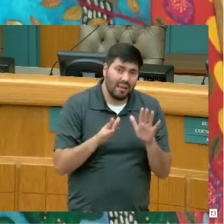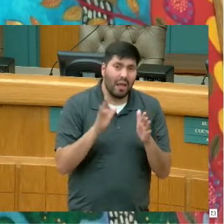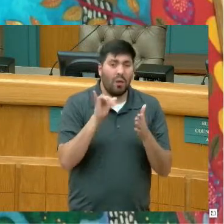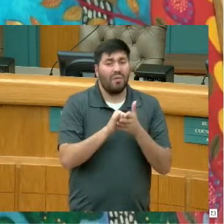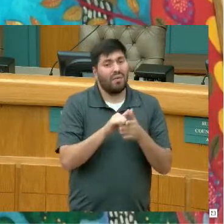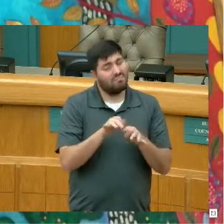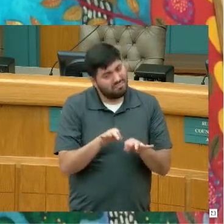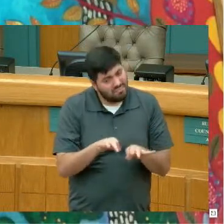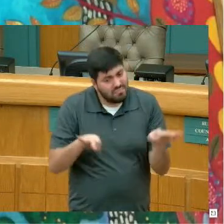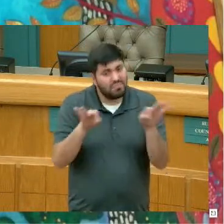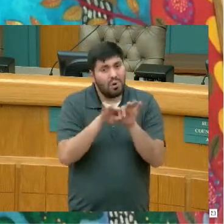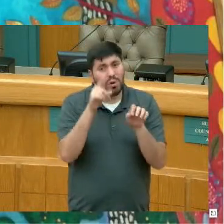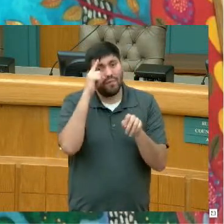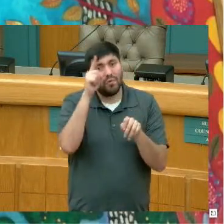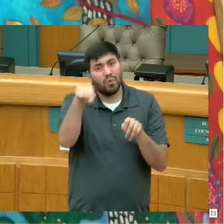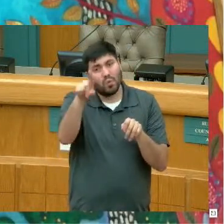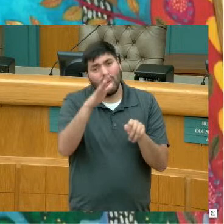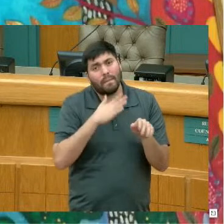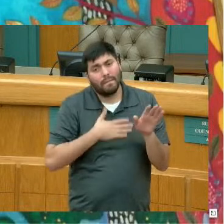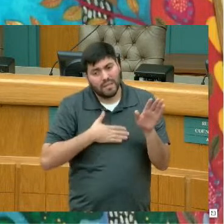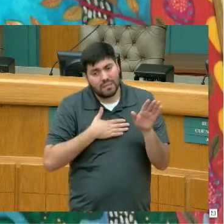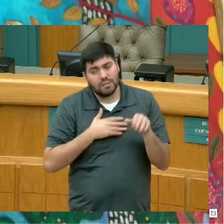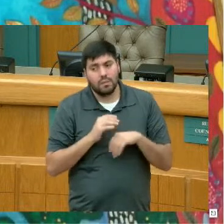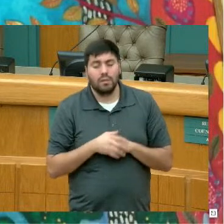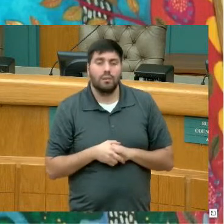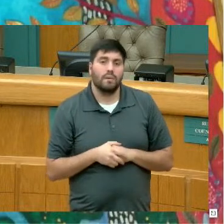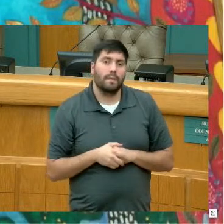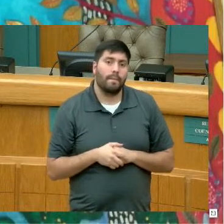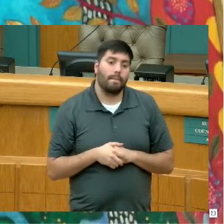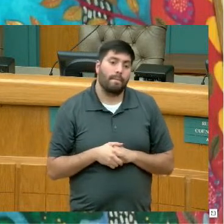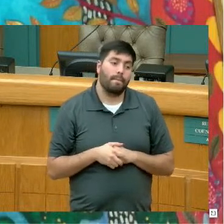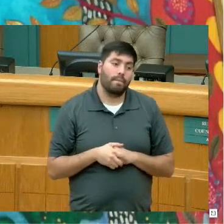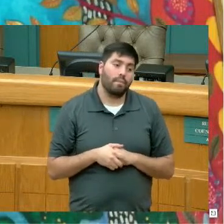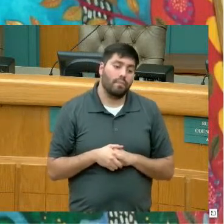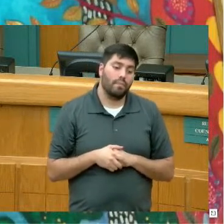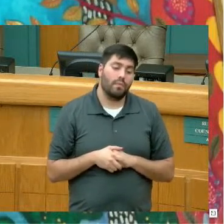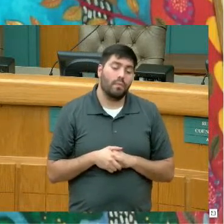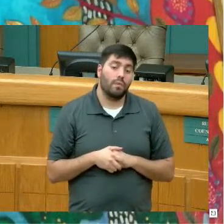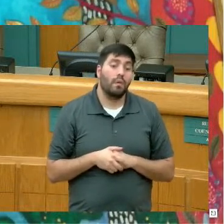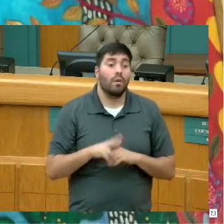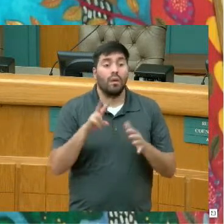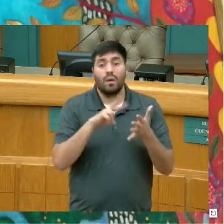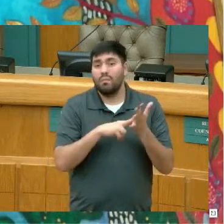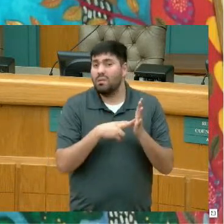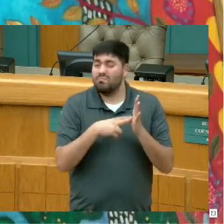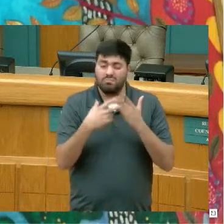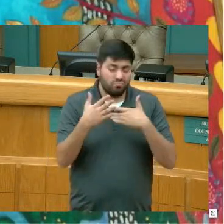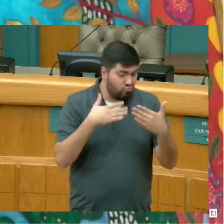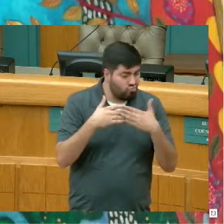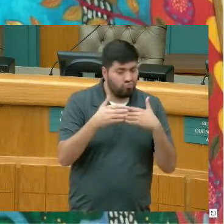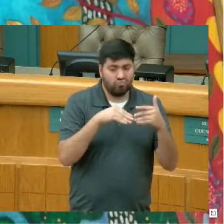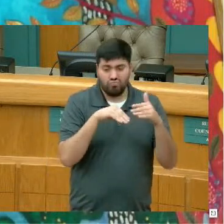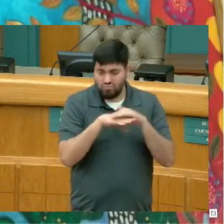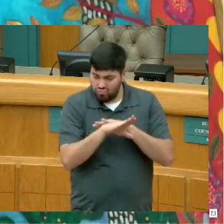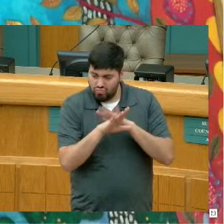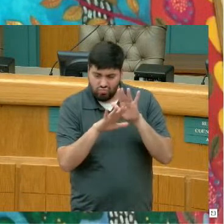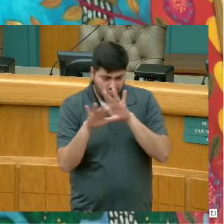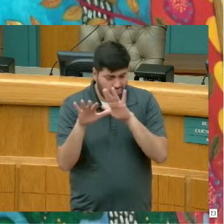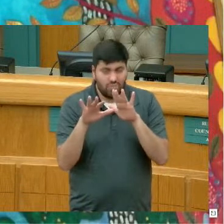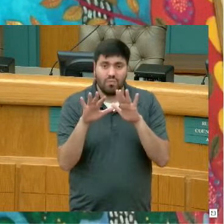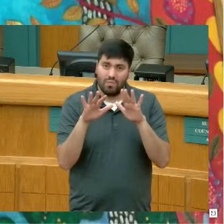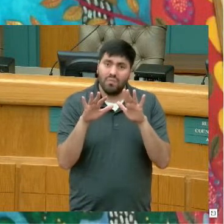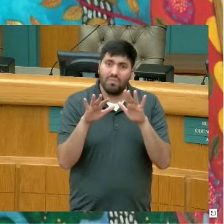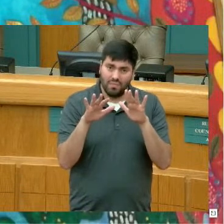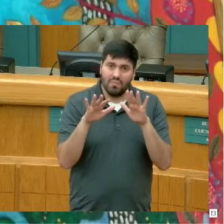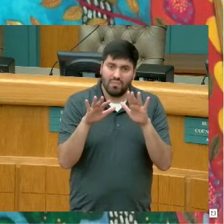most important thing that we can do this summer, more important than any access road could